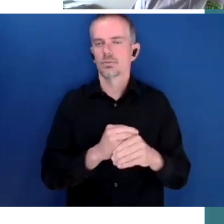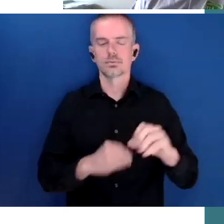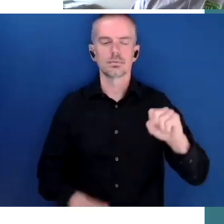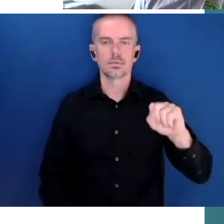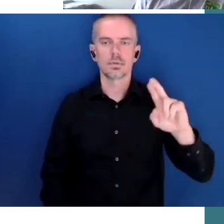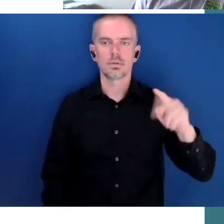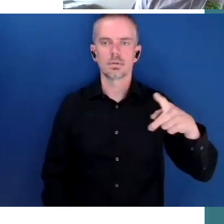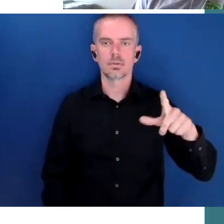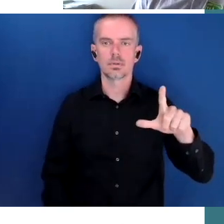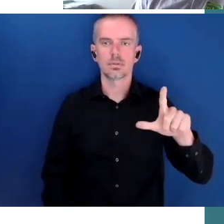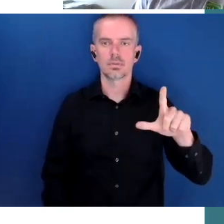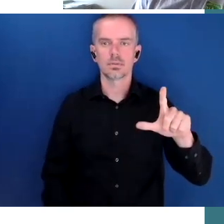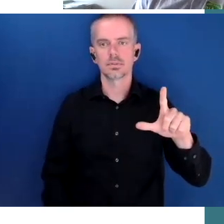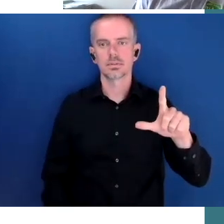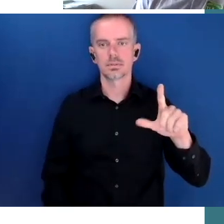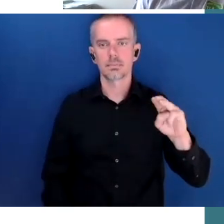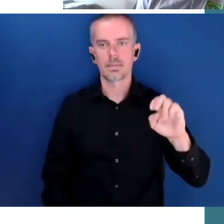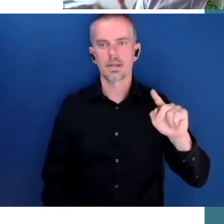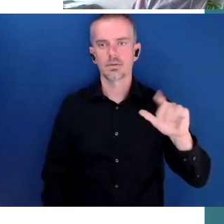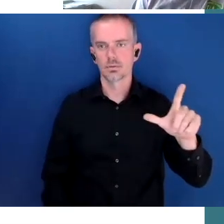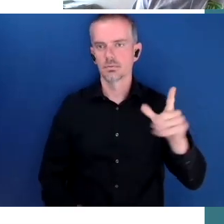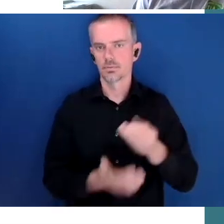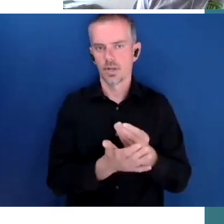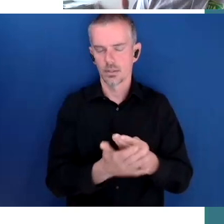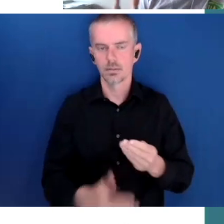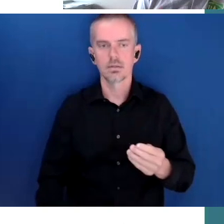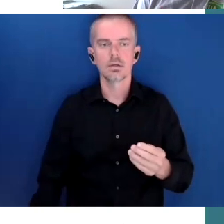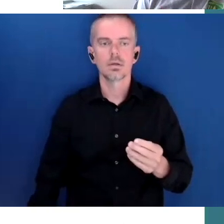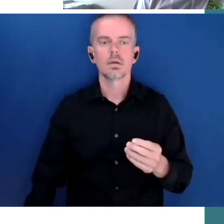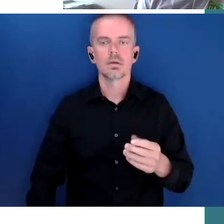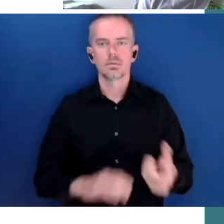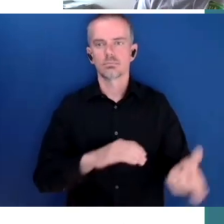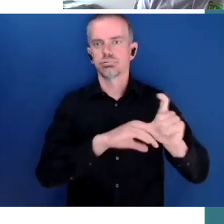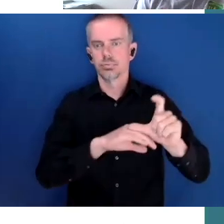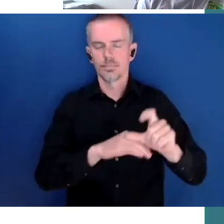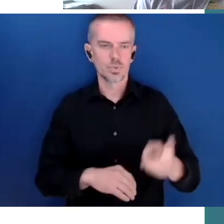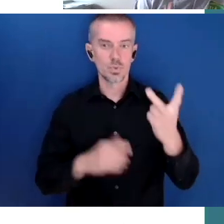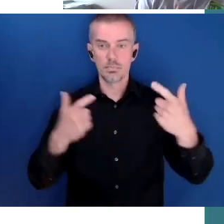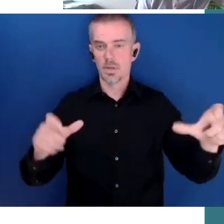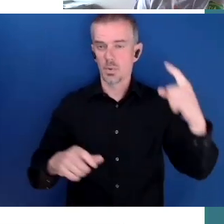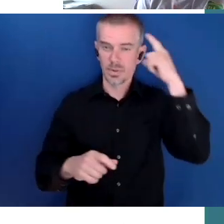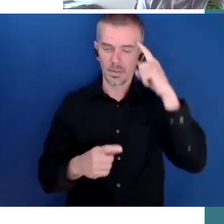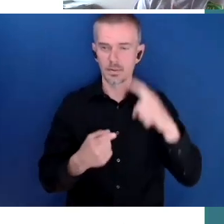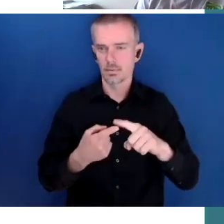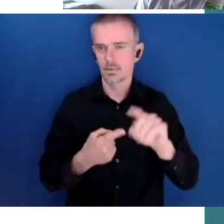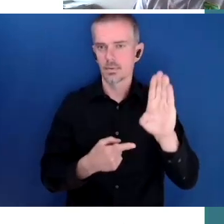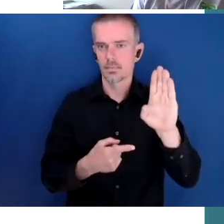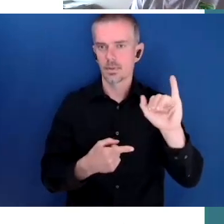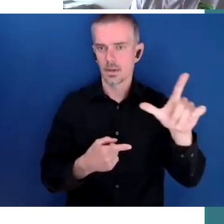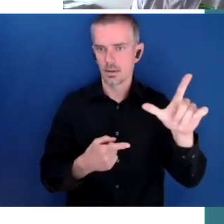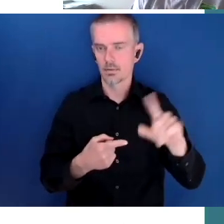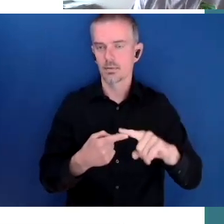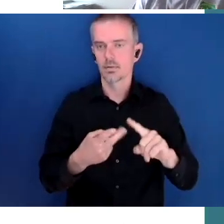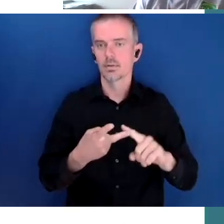on top of those annual appropriations. And so the two big giant ones that we think of a lot is the Bipartisan Infrastructure Law and